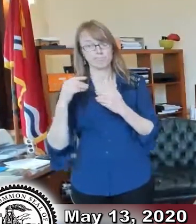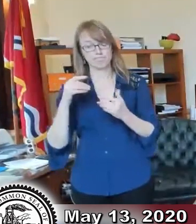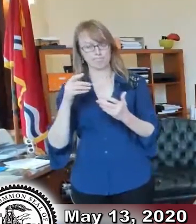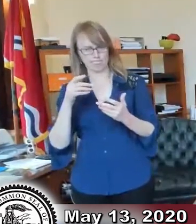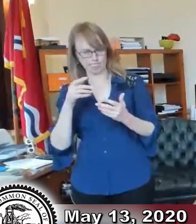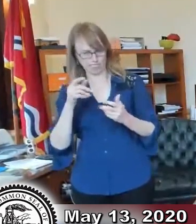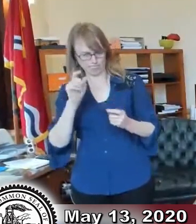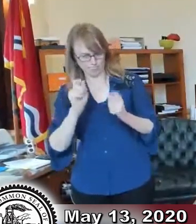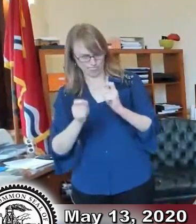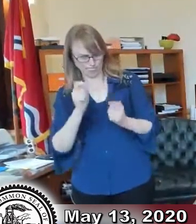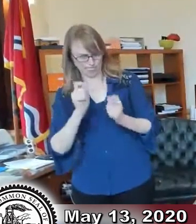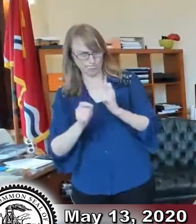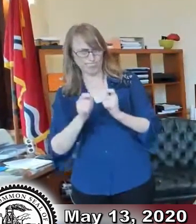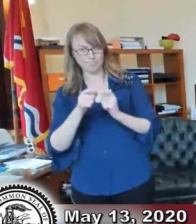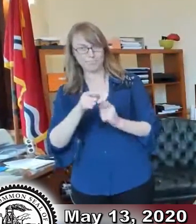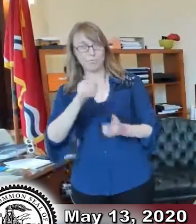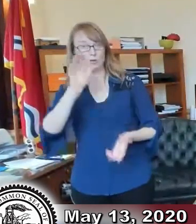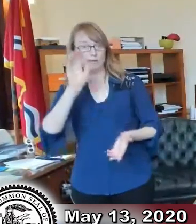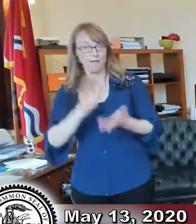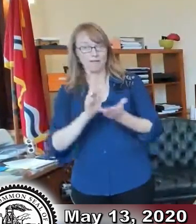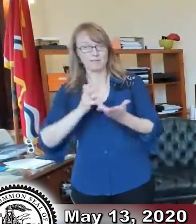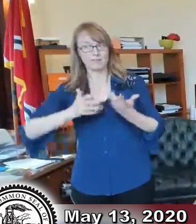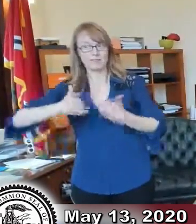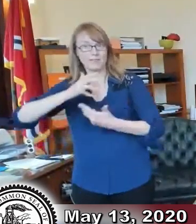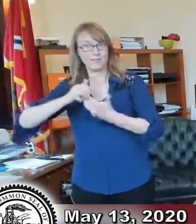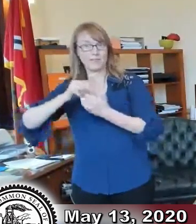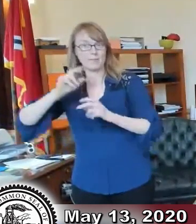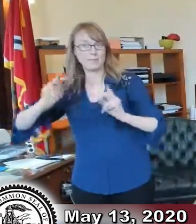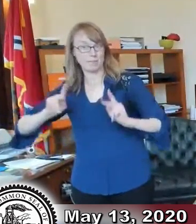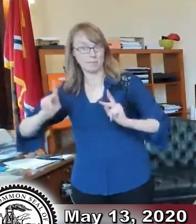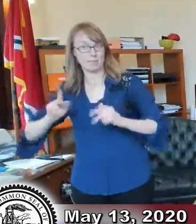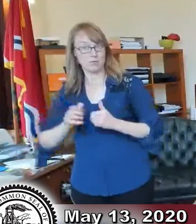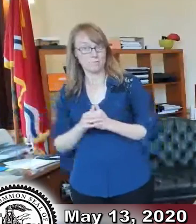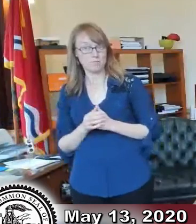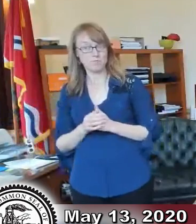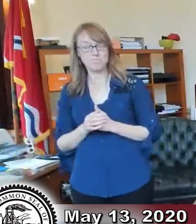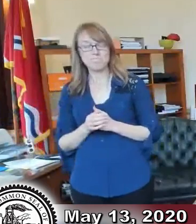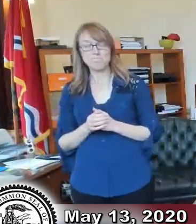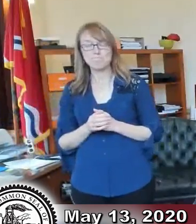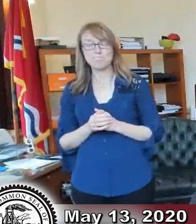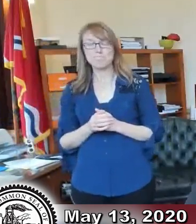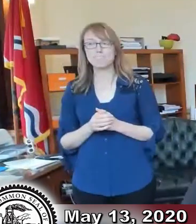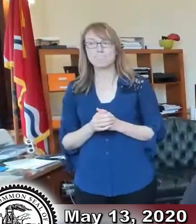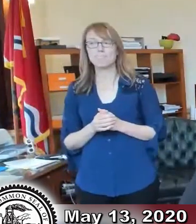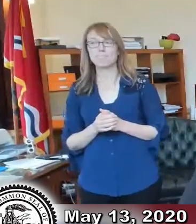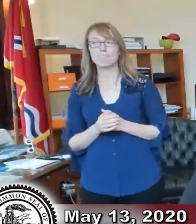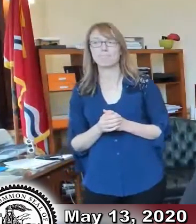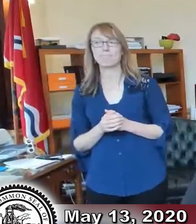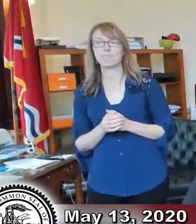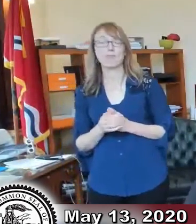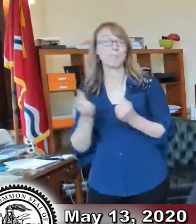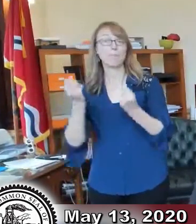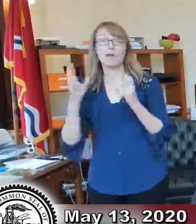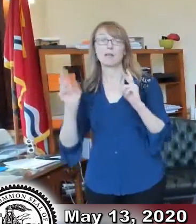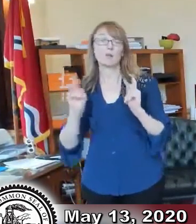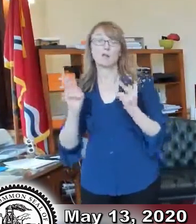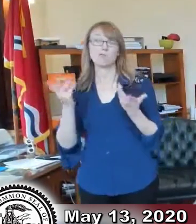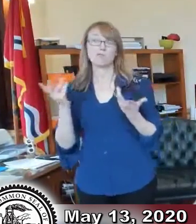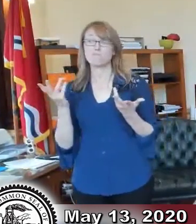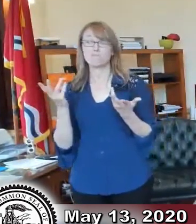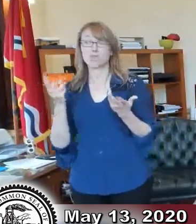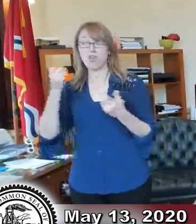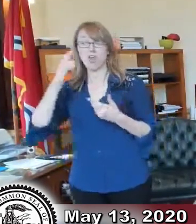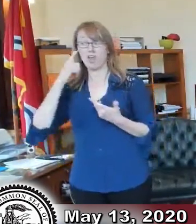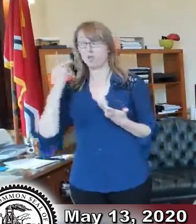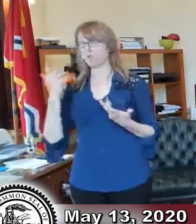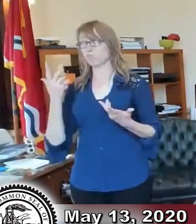So I think that I understand that. I mean, we've had a number of people in the city of St. Louis who have retired. They're able to